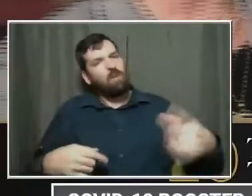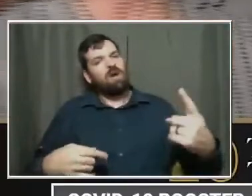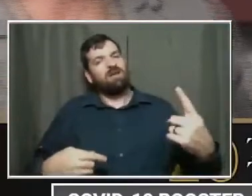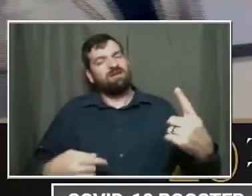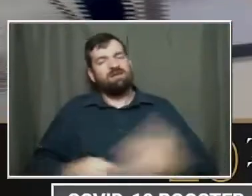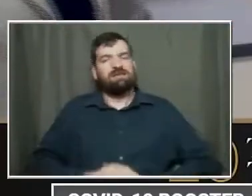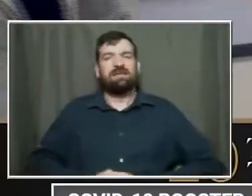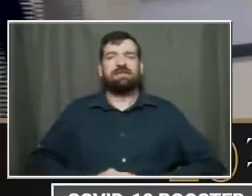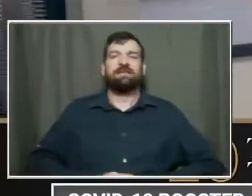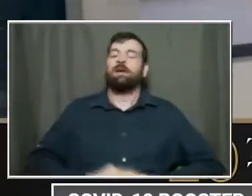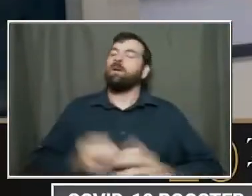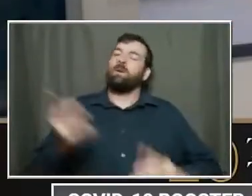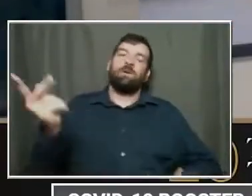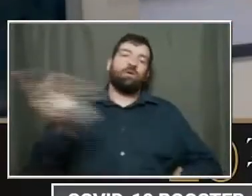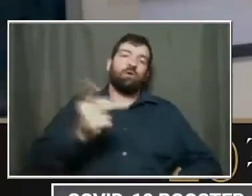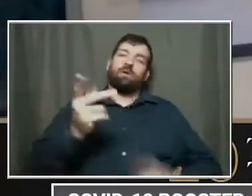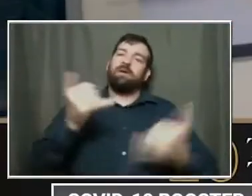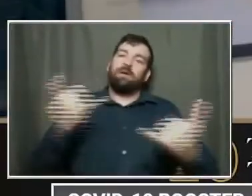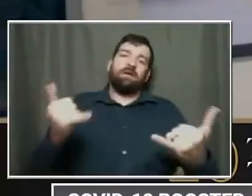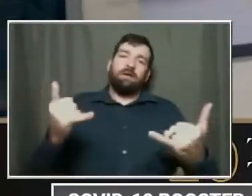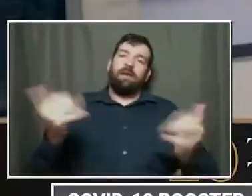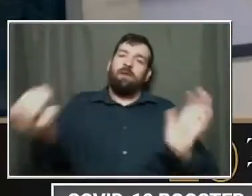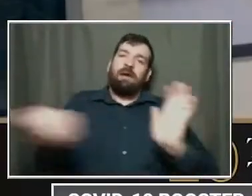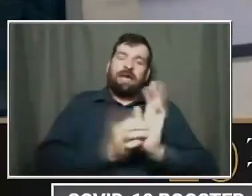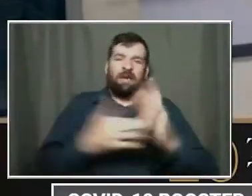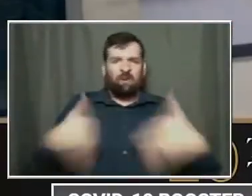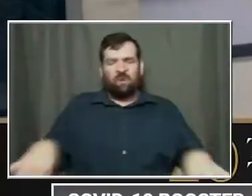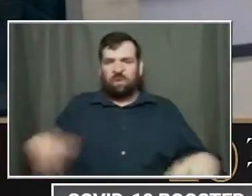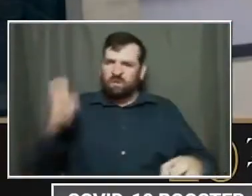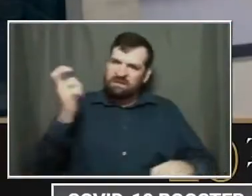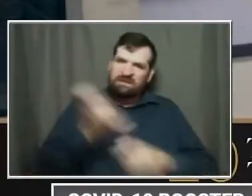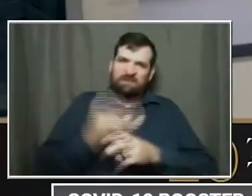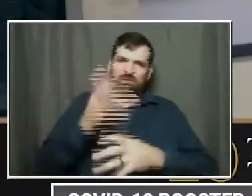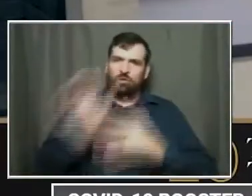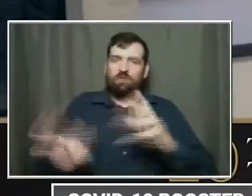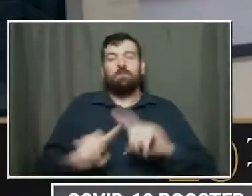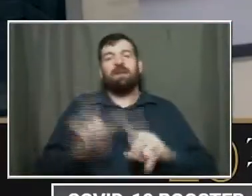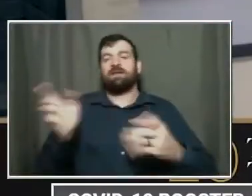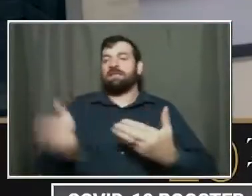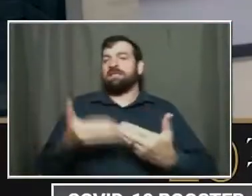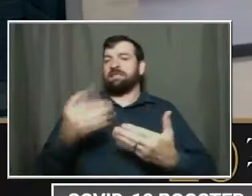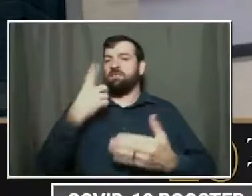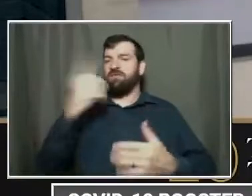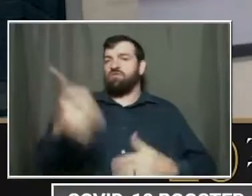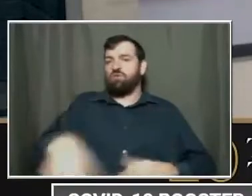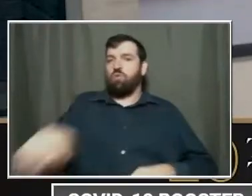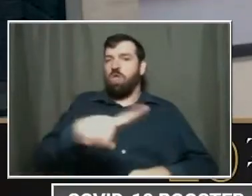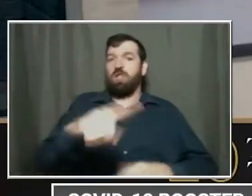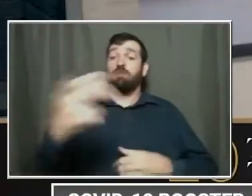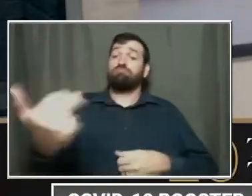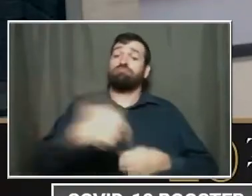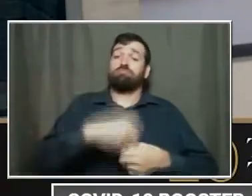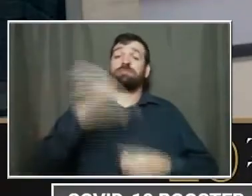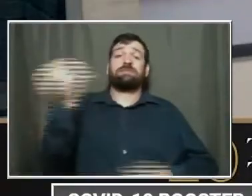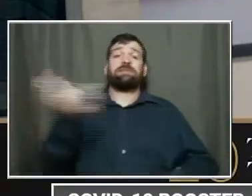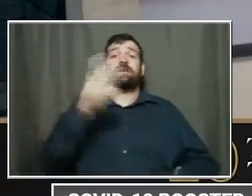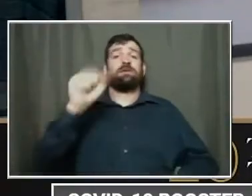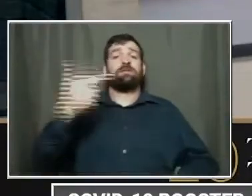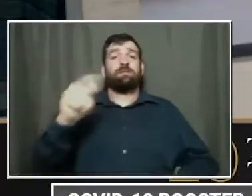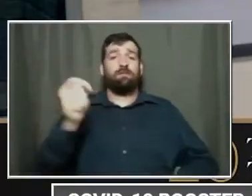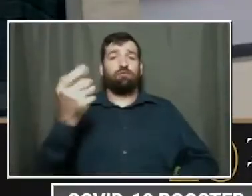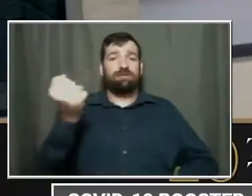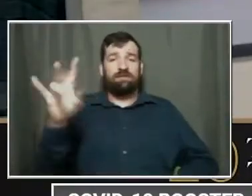Oh, you too? Now it's another tough choice here, but an easy one for you. Join me Saturday, September 17th, Truman